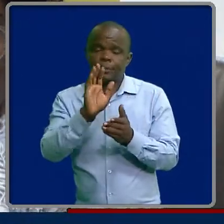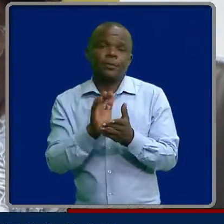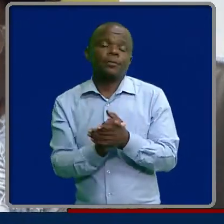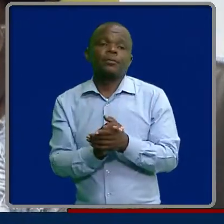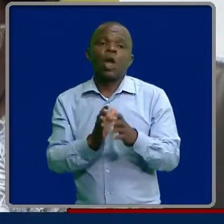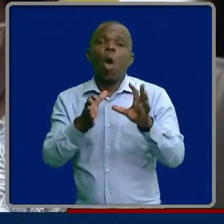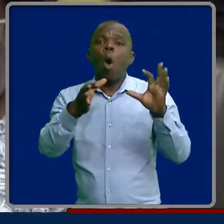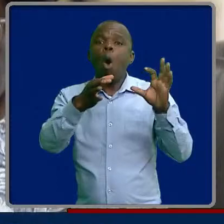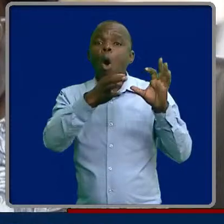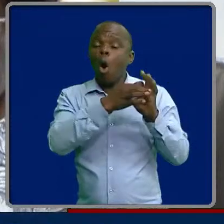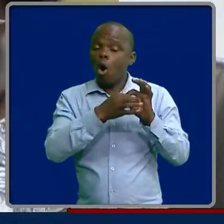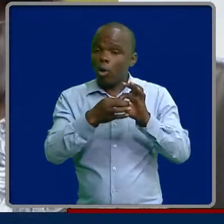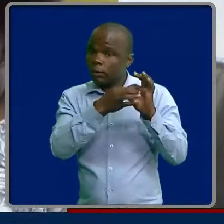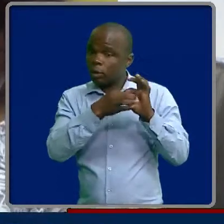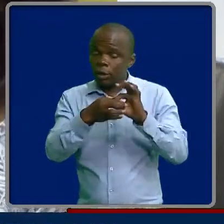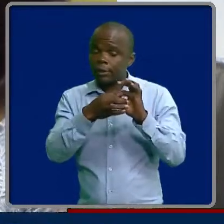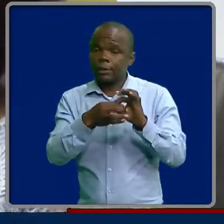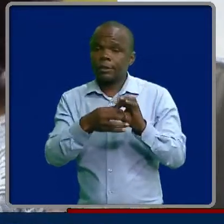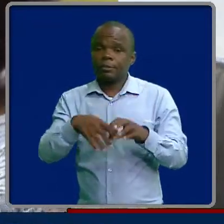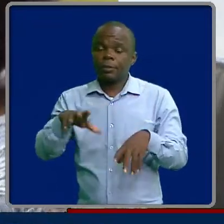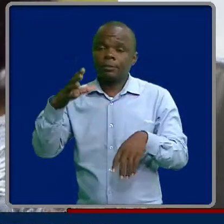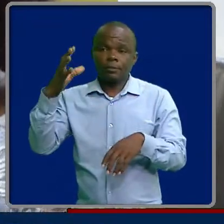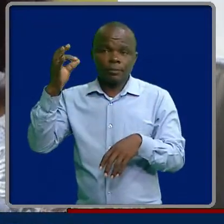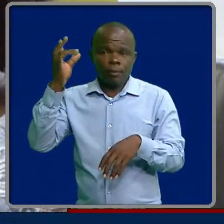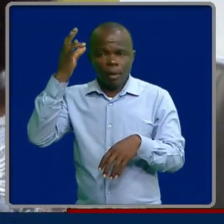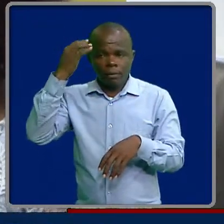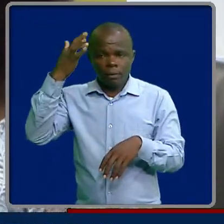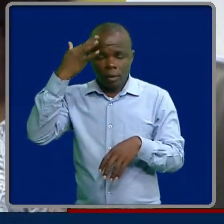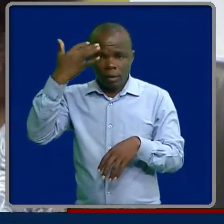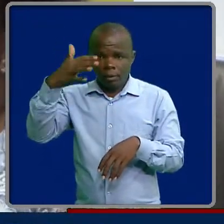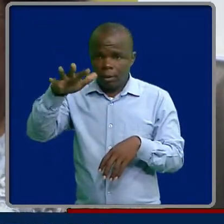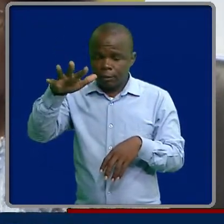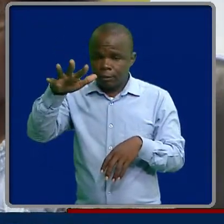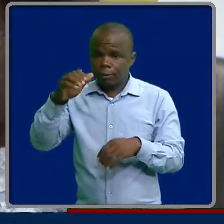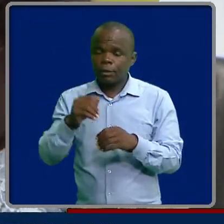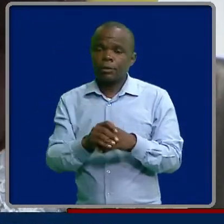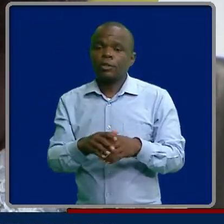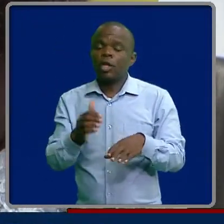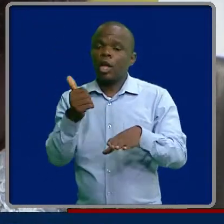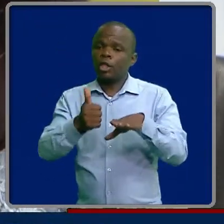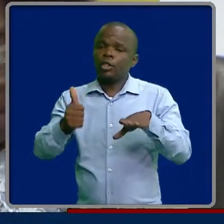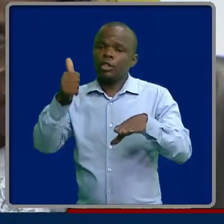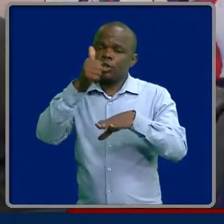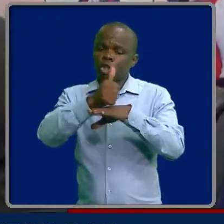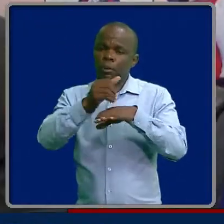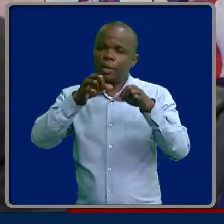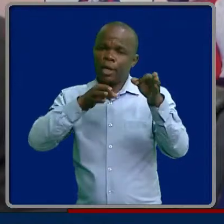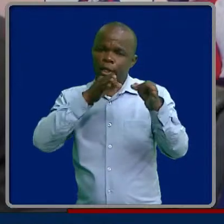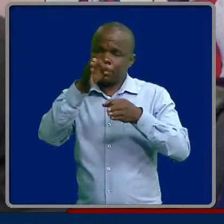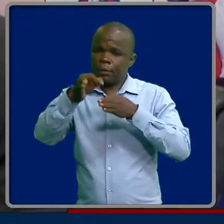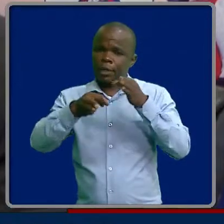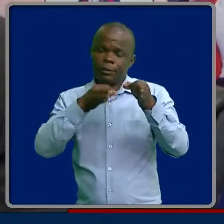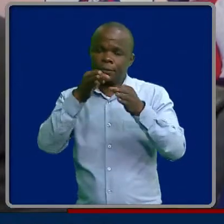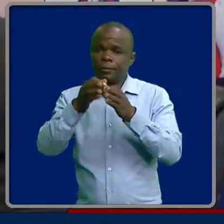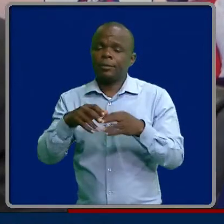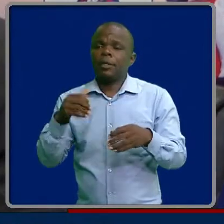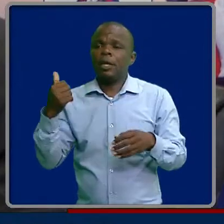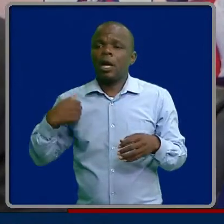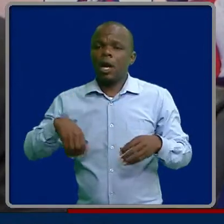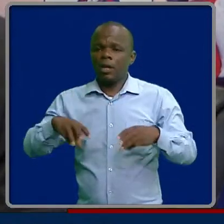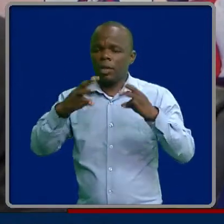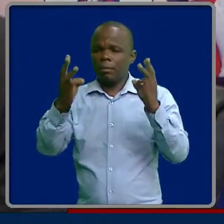Pastor Senzo Hlatshwayo says autism issues are not discussed enough in public spaces, leaving many people unaware. In